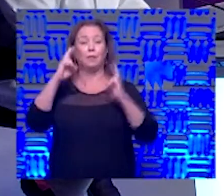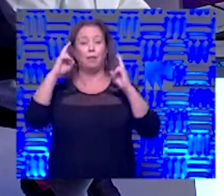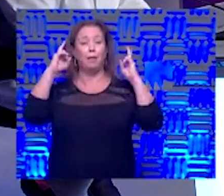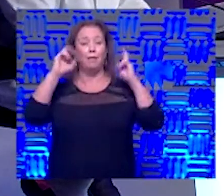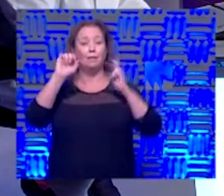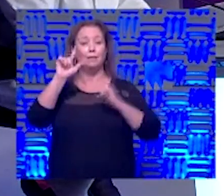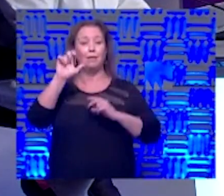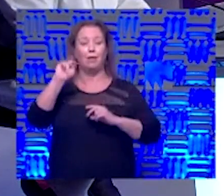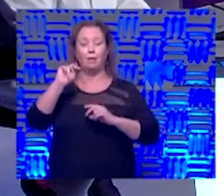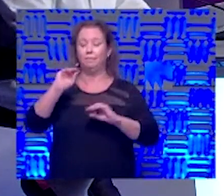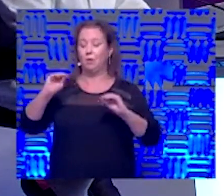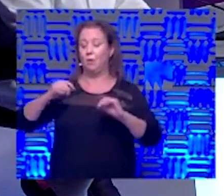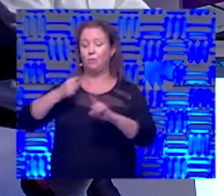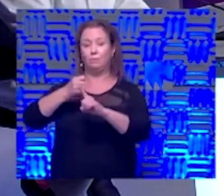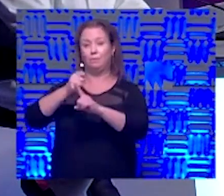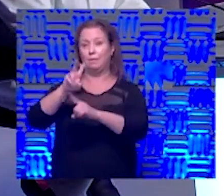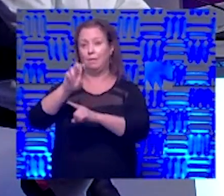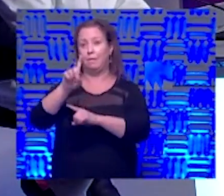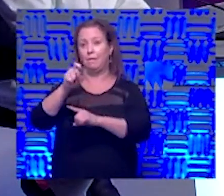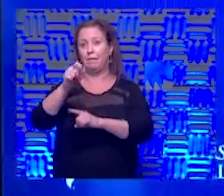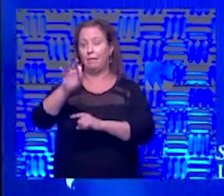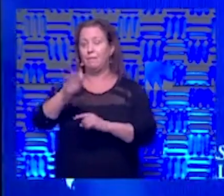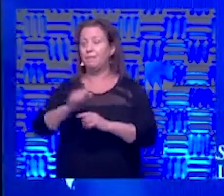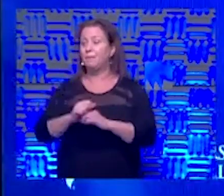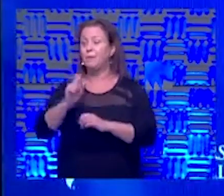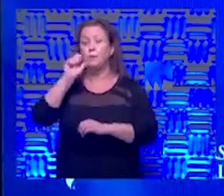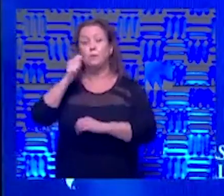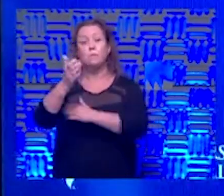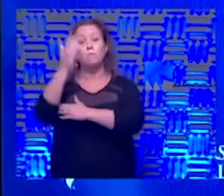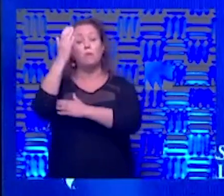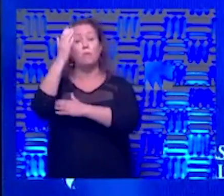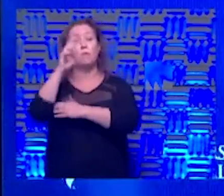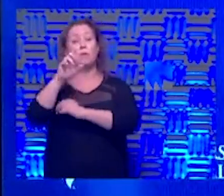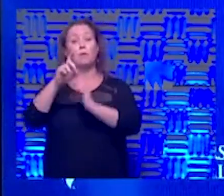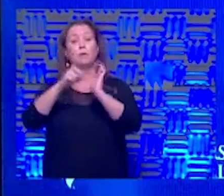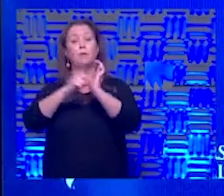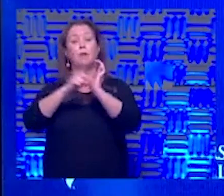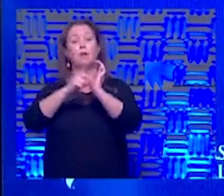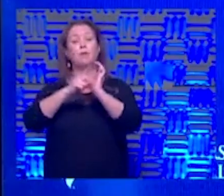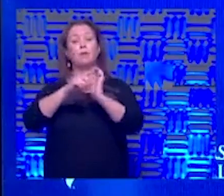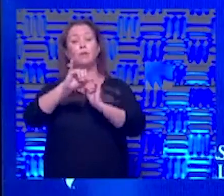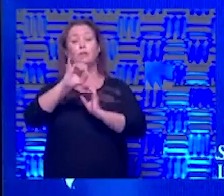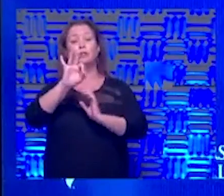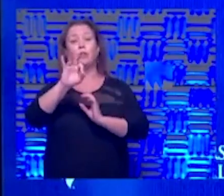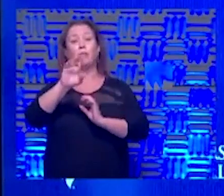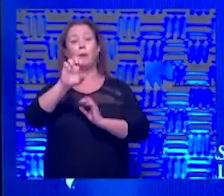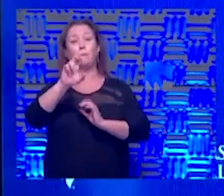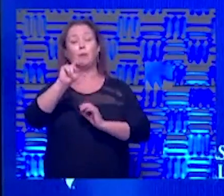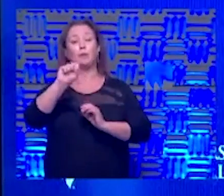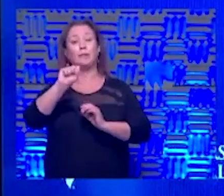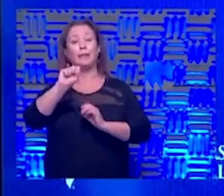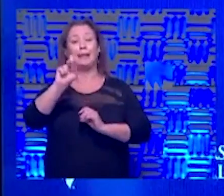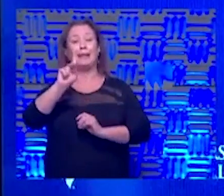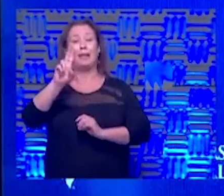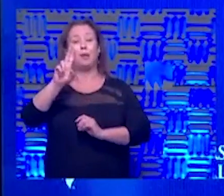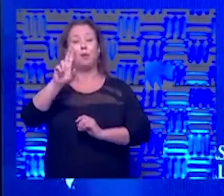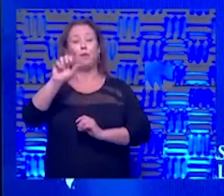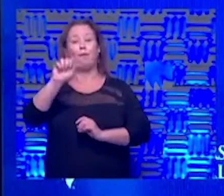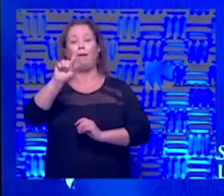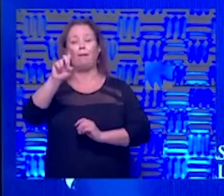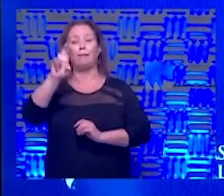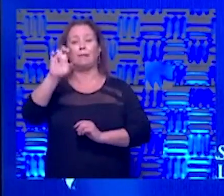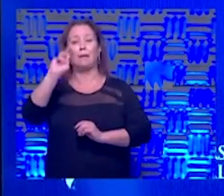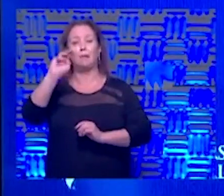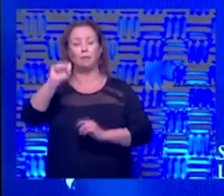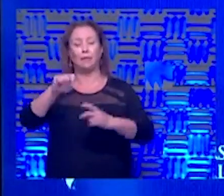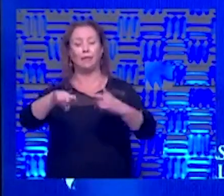SARS-CoV-2 or COVID-19. So tomorrow morning, just as a brief update, Dr. Jeff Burns, co-director of the KU Alzheimer's Disease Center, and psychologist